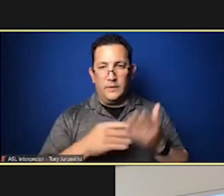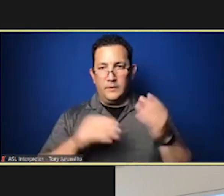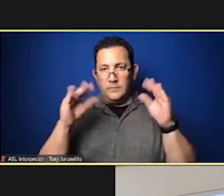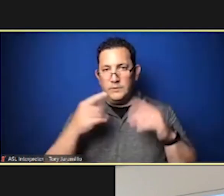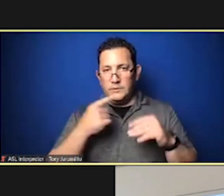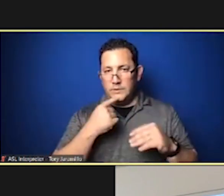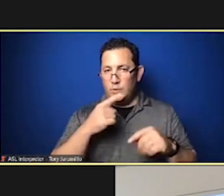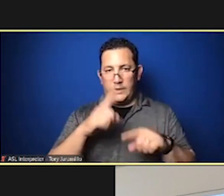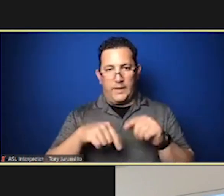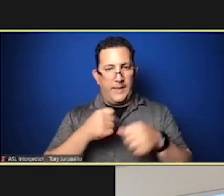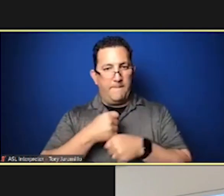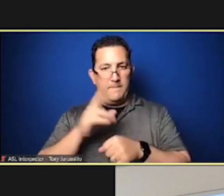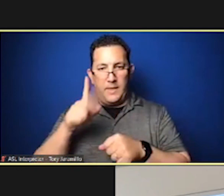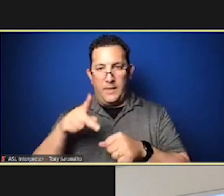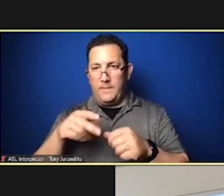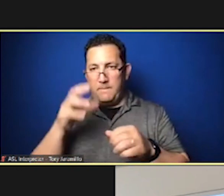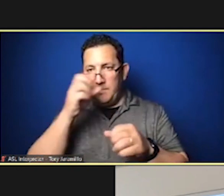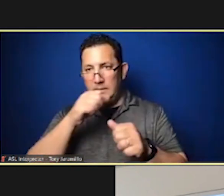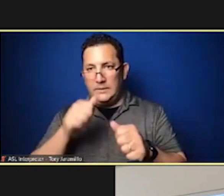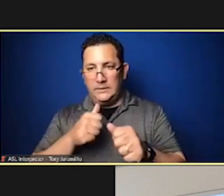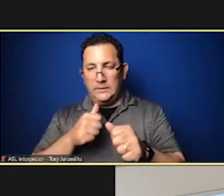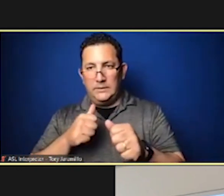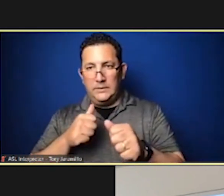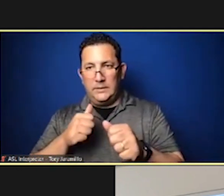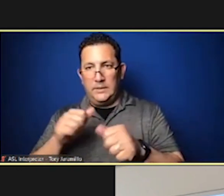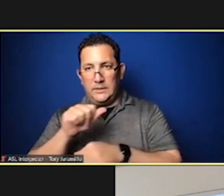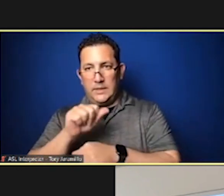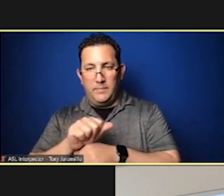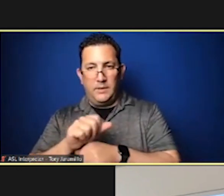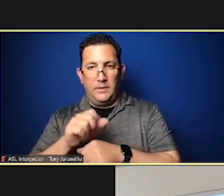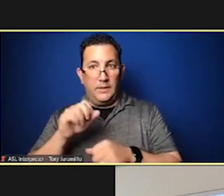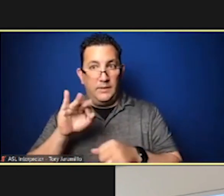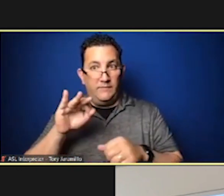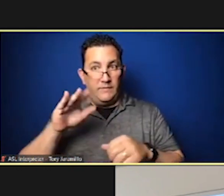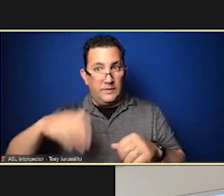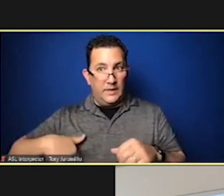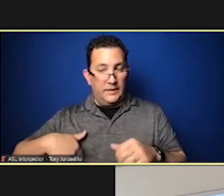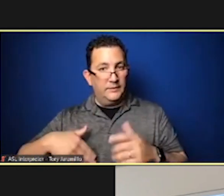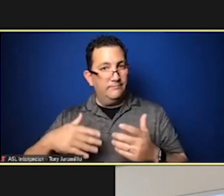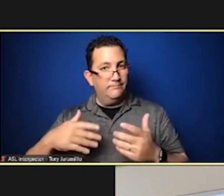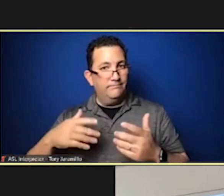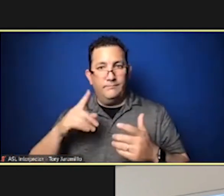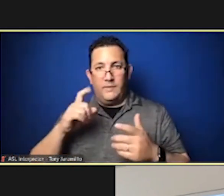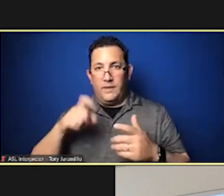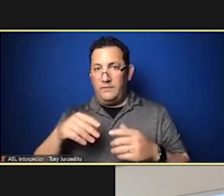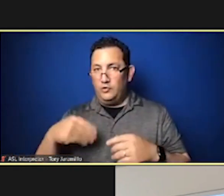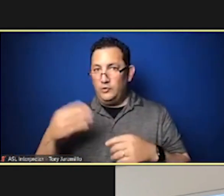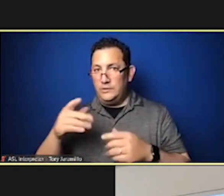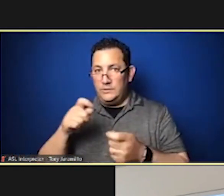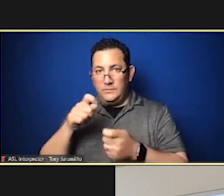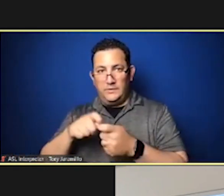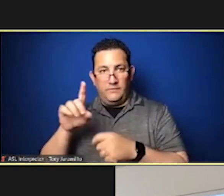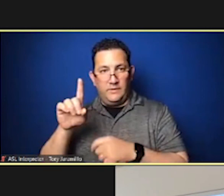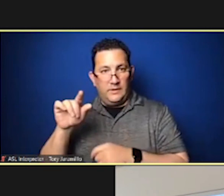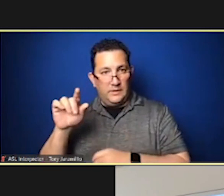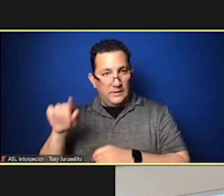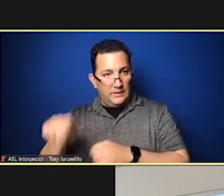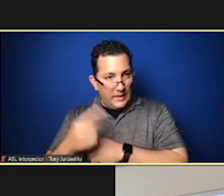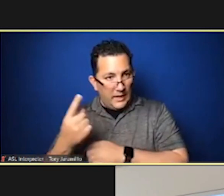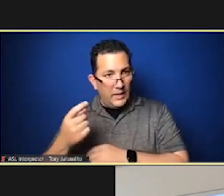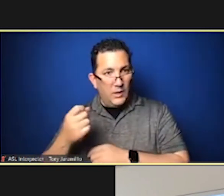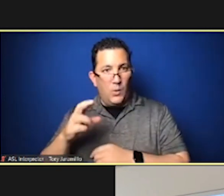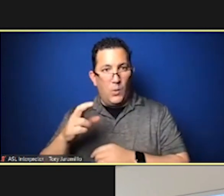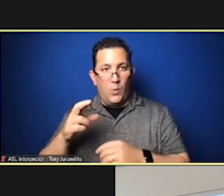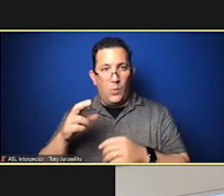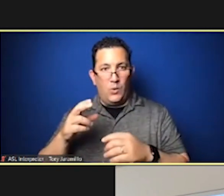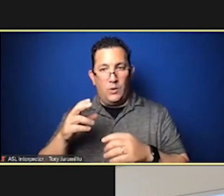can't make up missing assignments, or that if it's a late assignment, you know, that has to be turned in on a certain day, or you